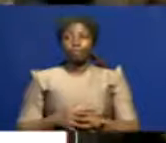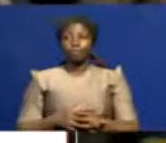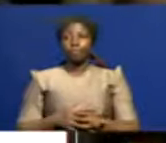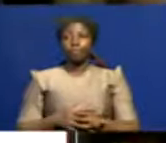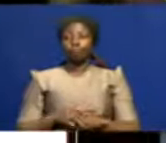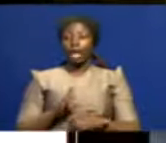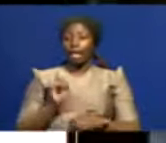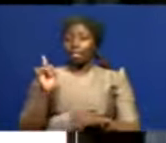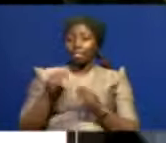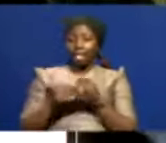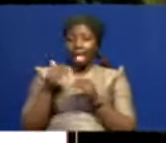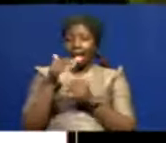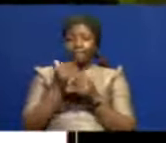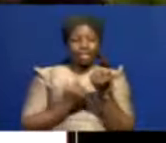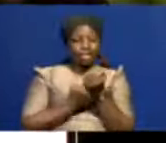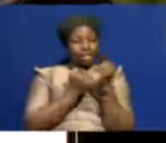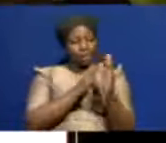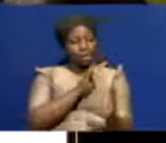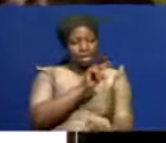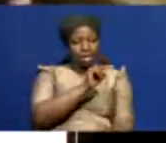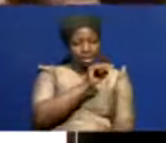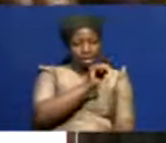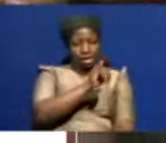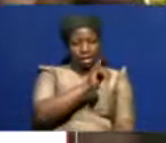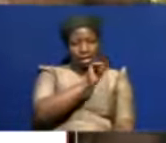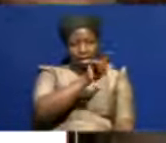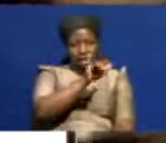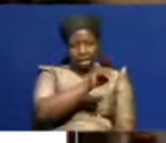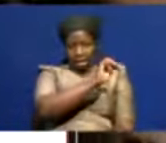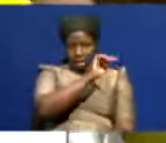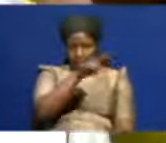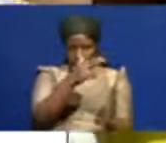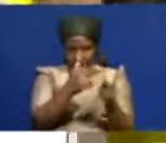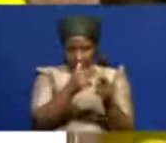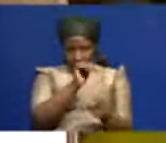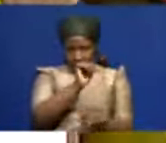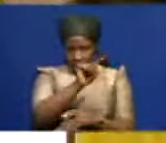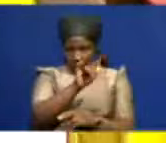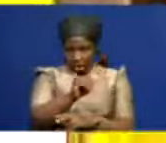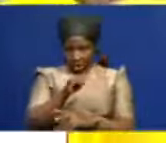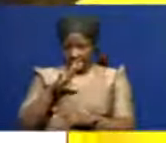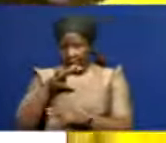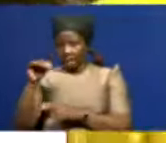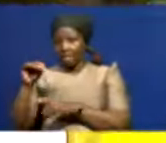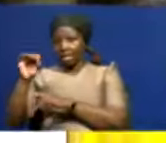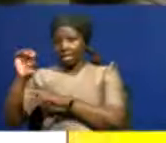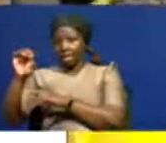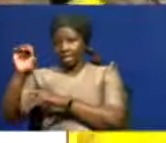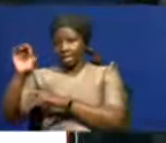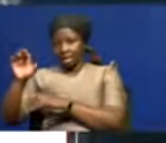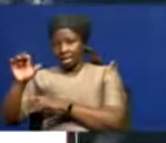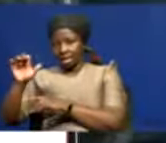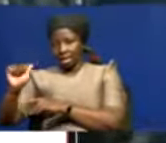This is after supporters of Nyali MP Mohammed Ali and EALA MP Hassan Omar Sarai